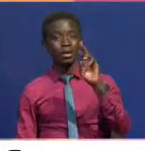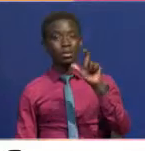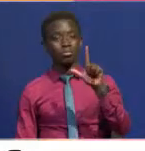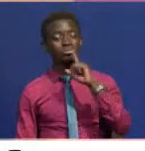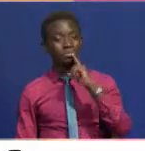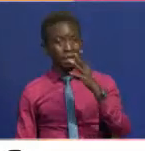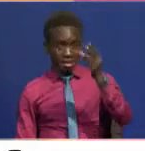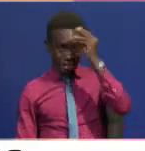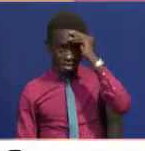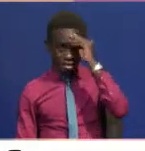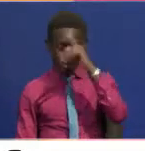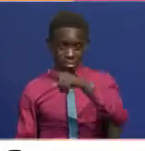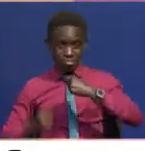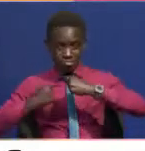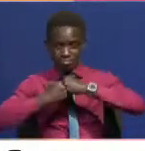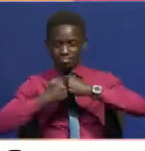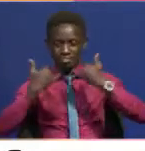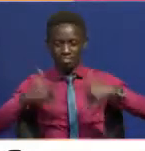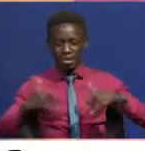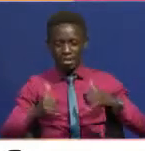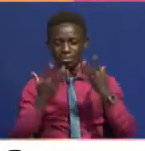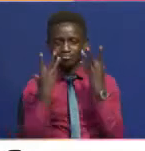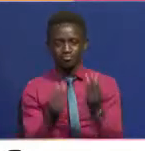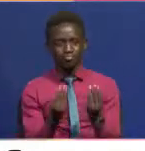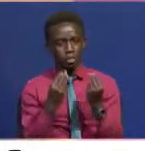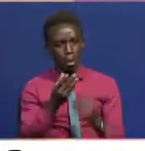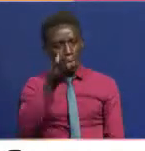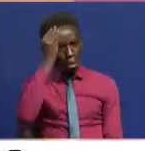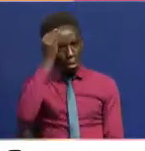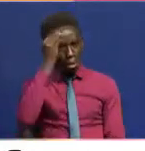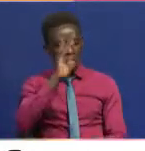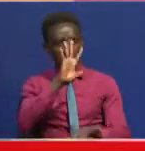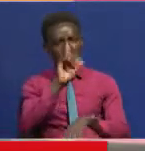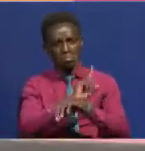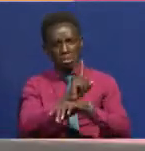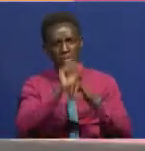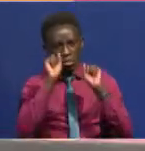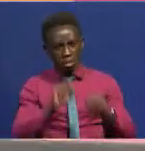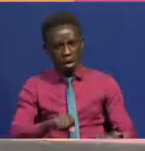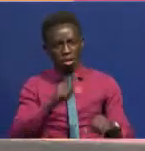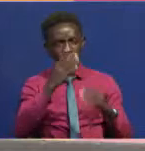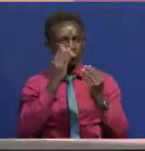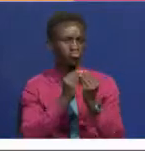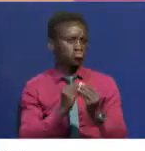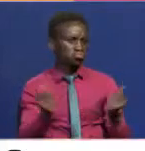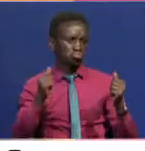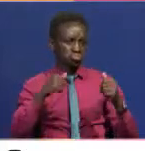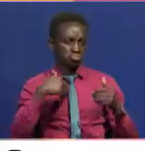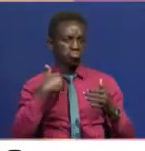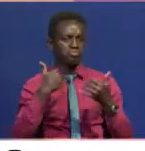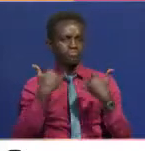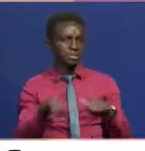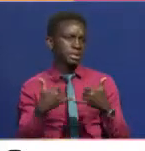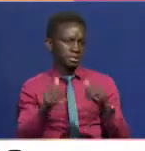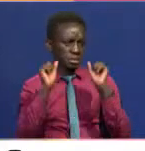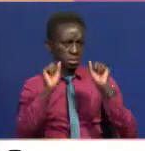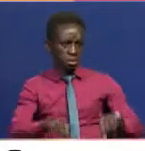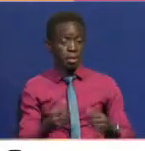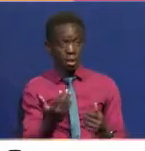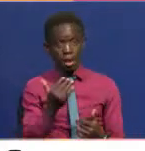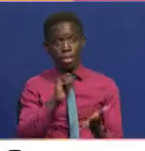very easy. You can learn in 5 minutes and you're already playing Tchoukball. So that's why it was easy for them to, do